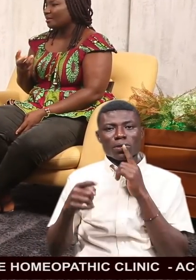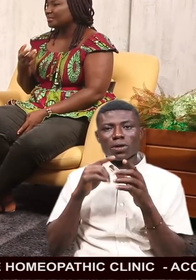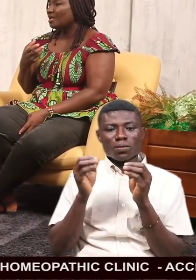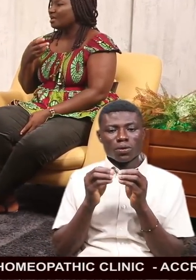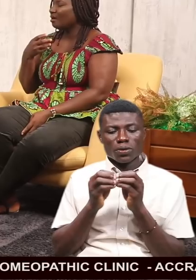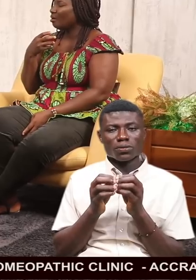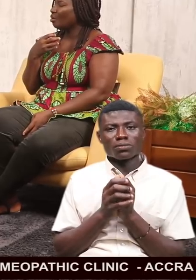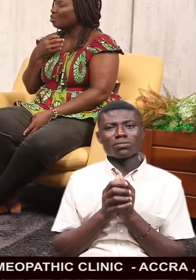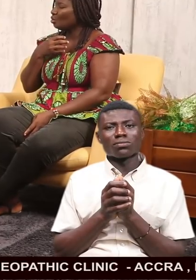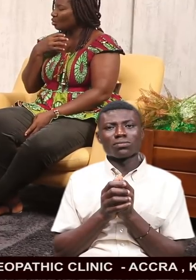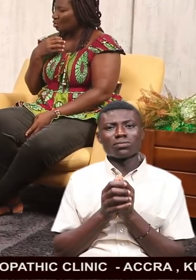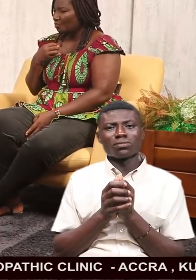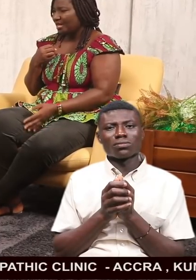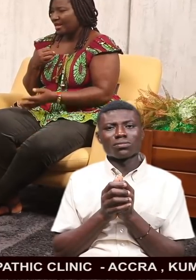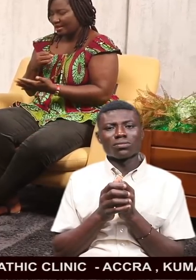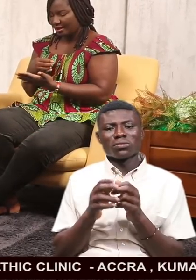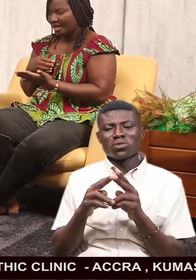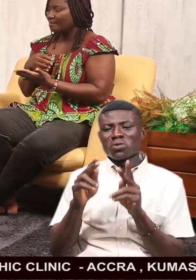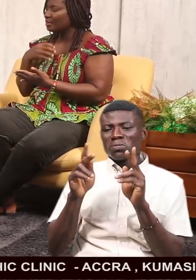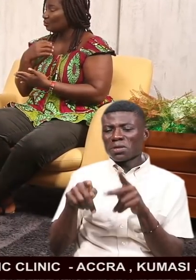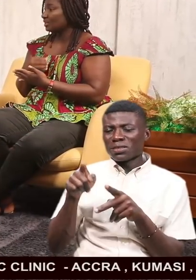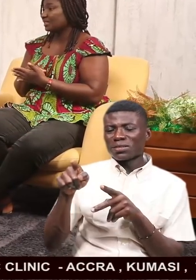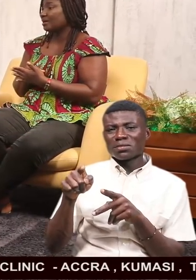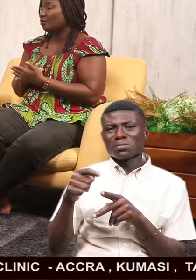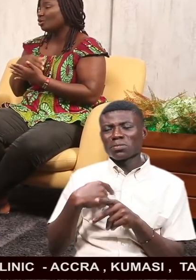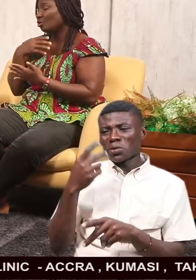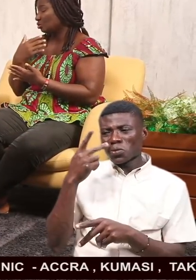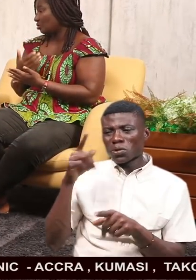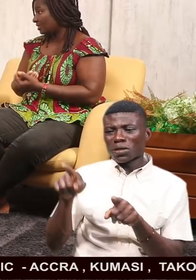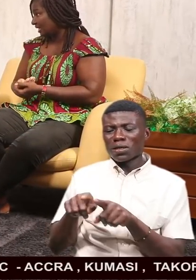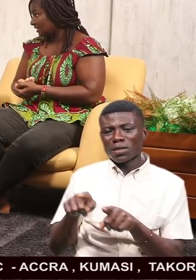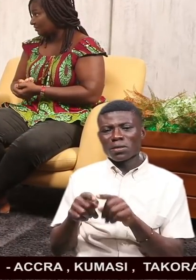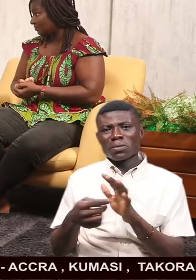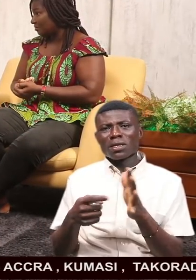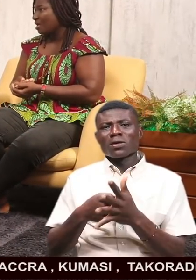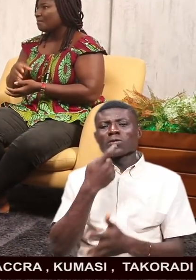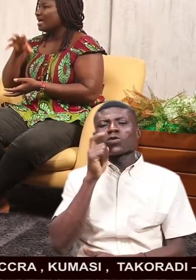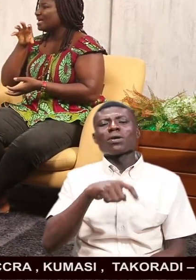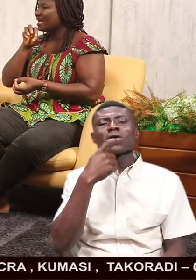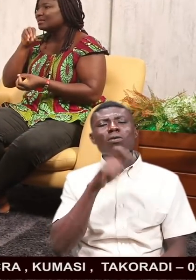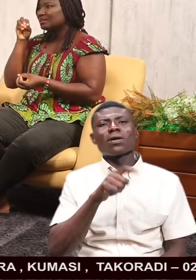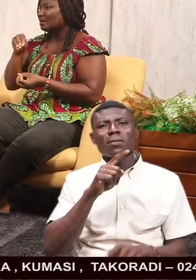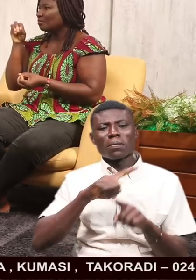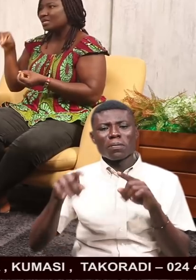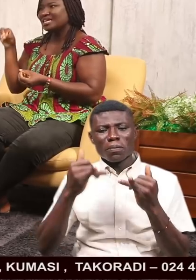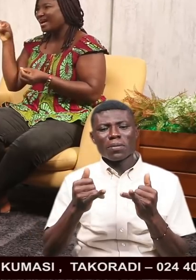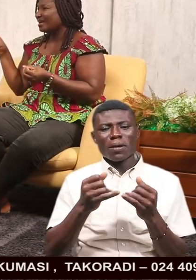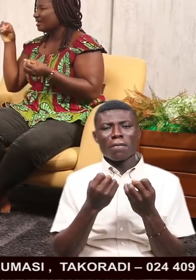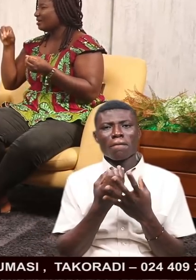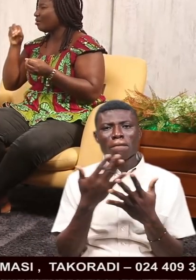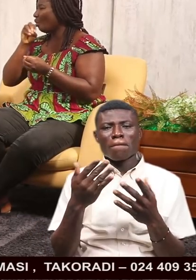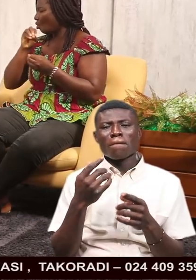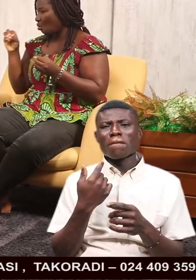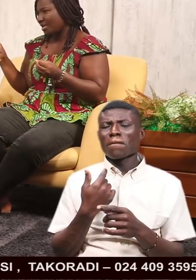no. Oyo bi a mi hu ni se oyo authoritative. By and some